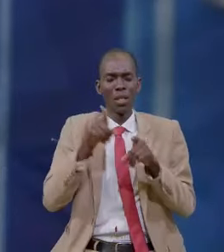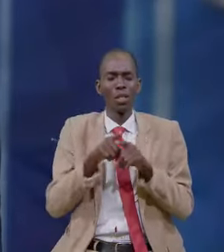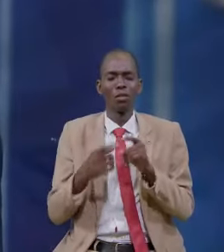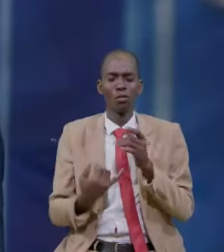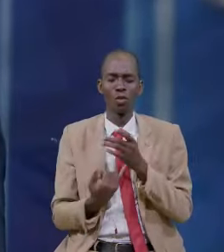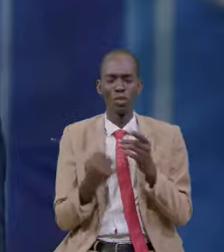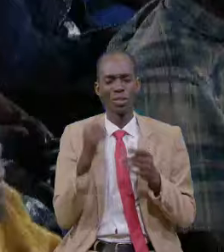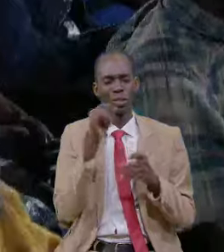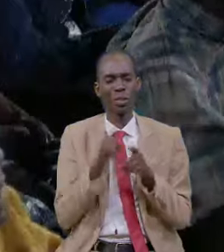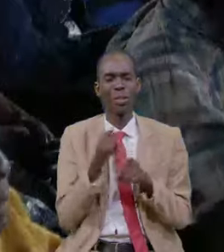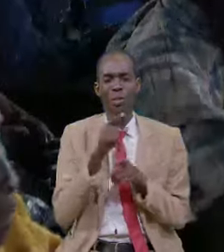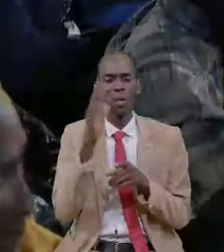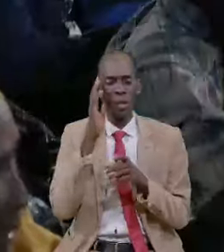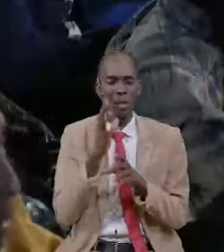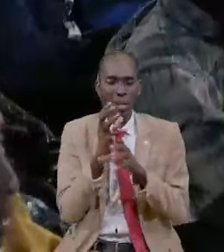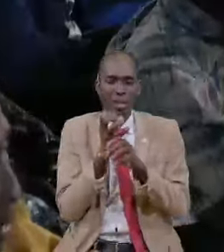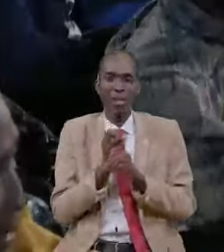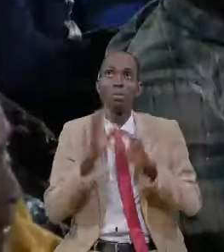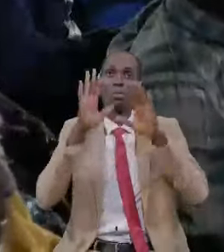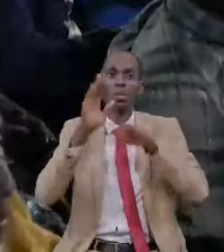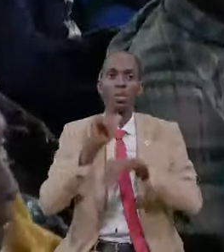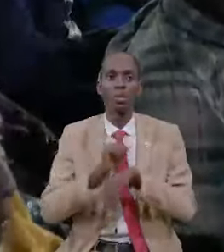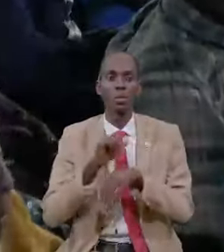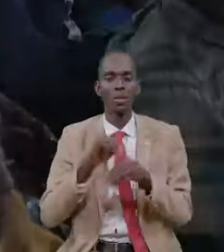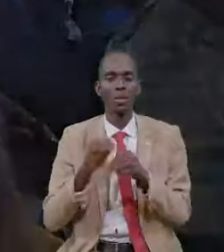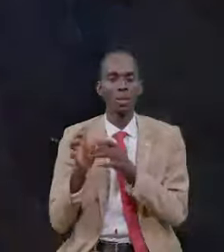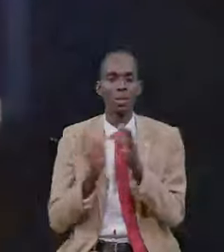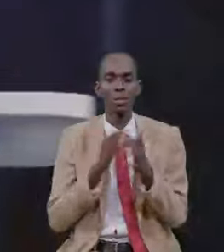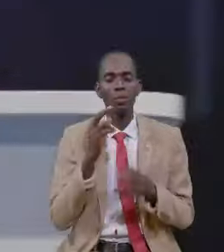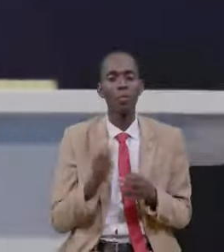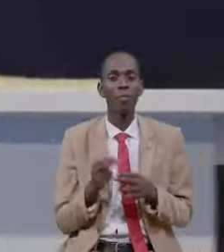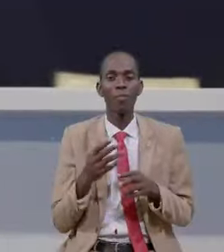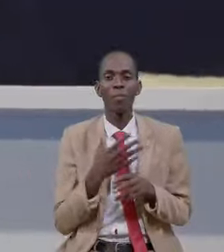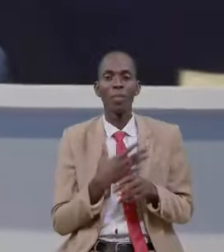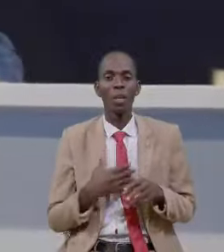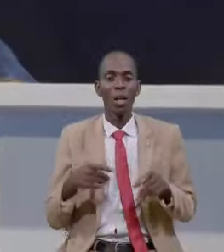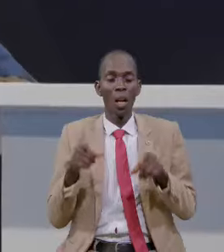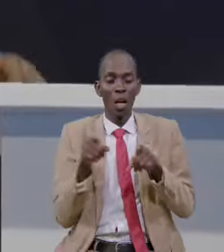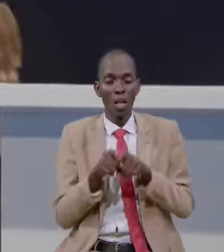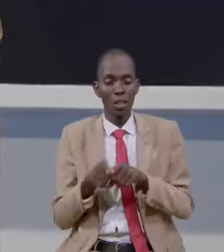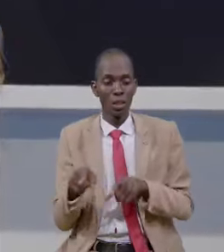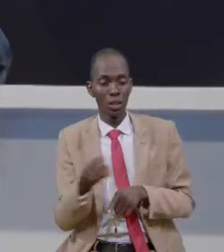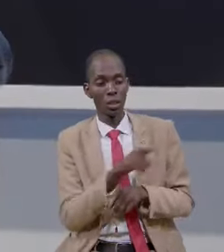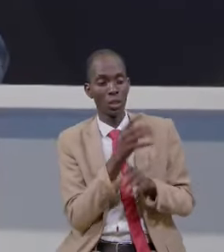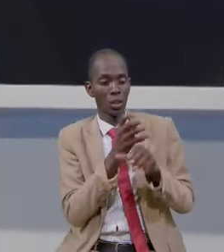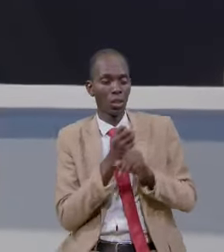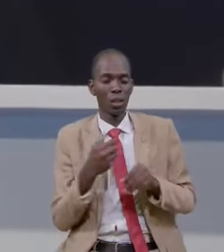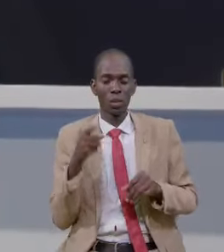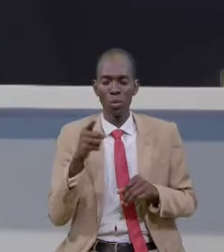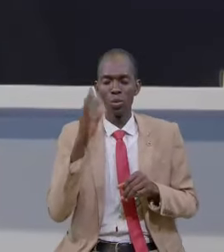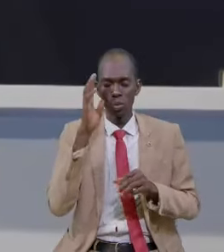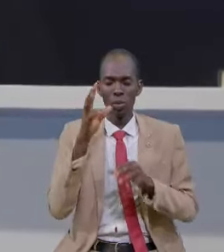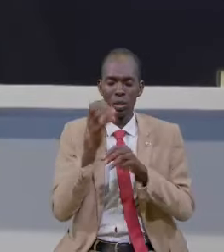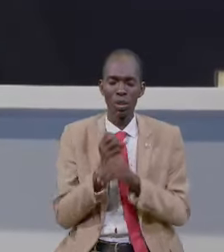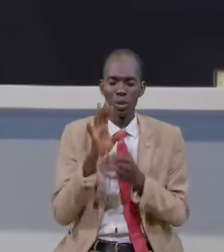you receive miracle. Yeah. As he gets it, you get it. Yeah. And then